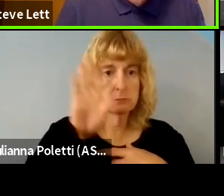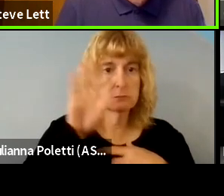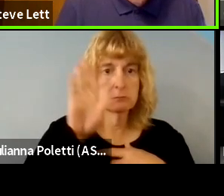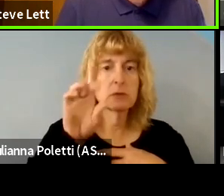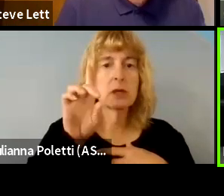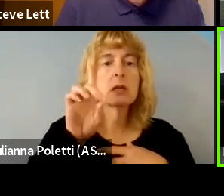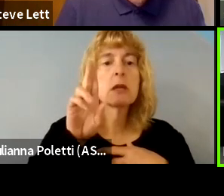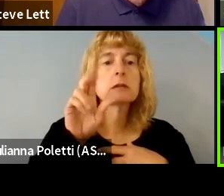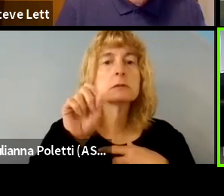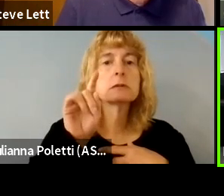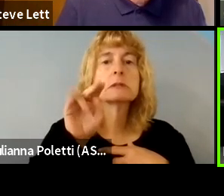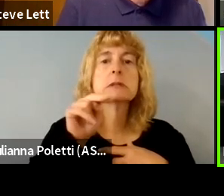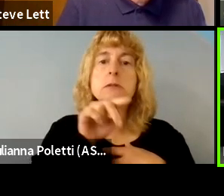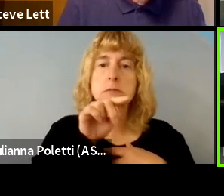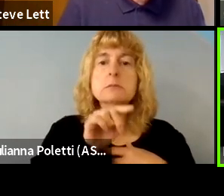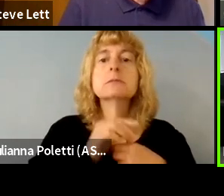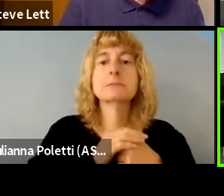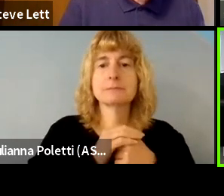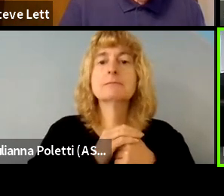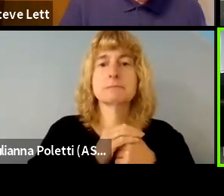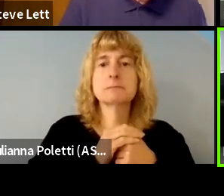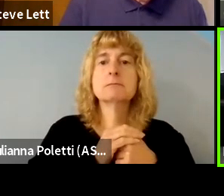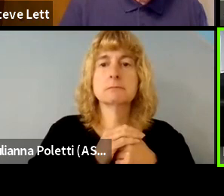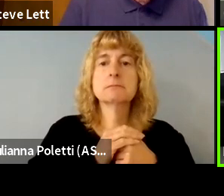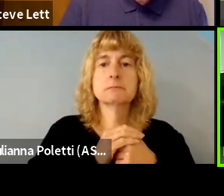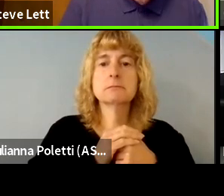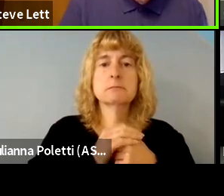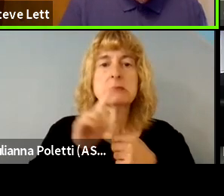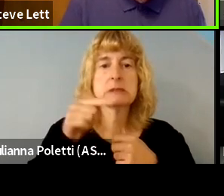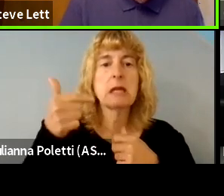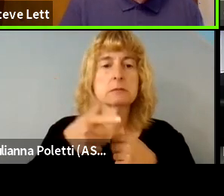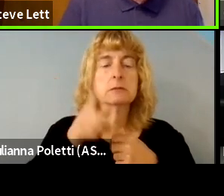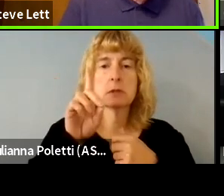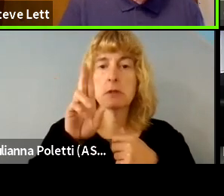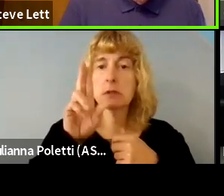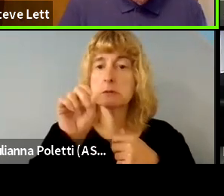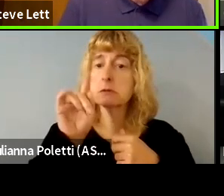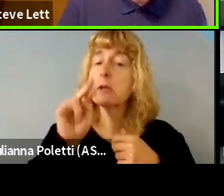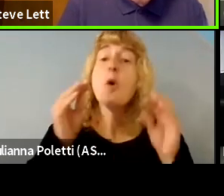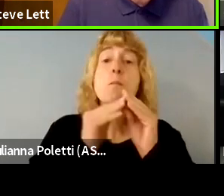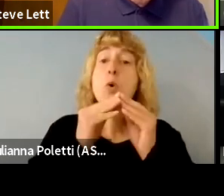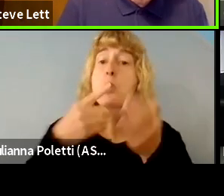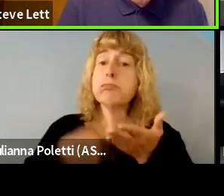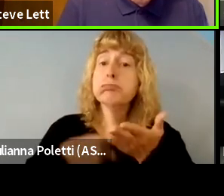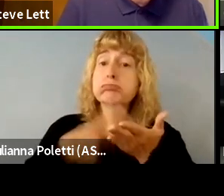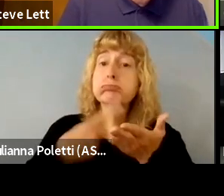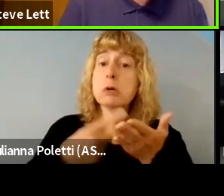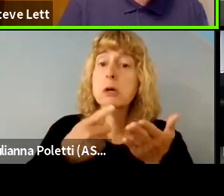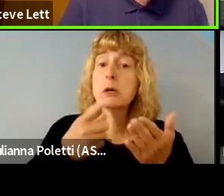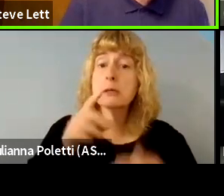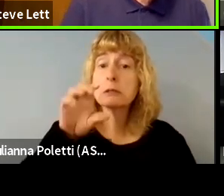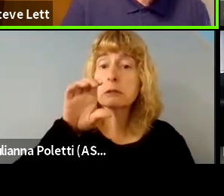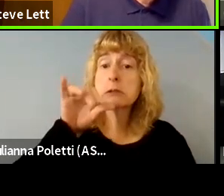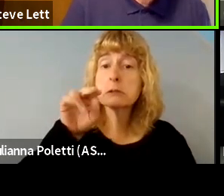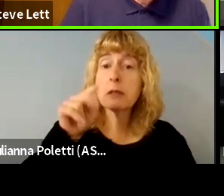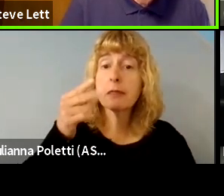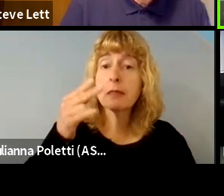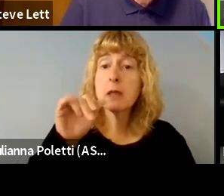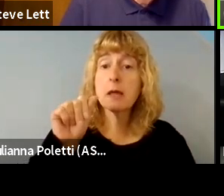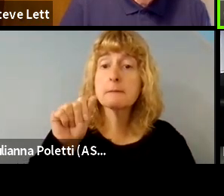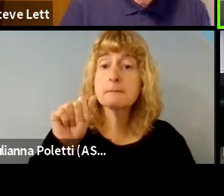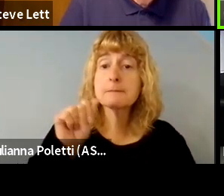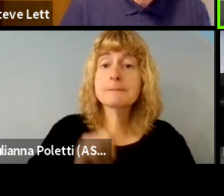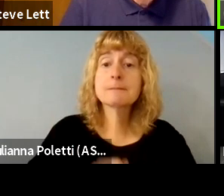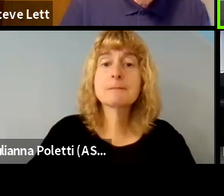Who? Dustin. Dustin seconded. Further discussion, Cynthia. I